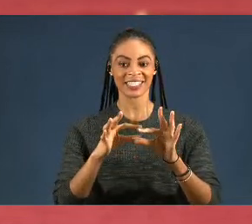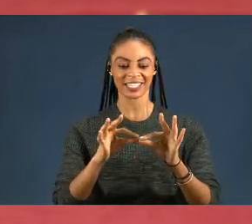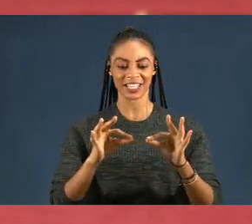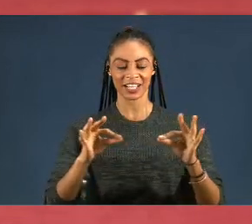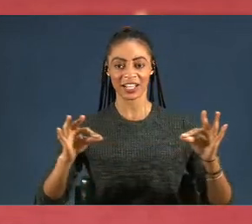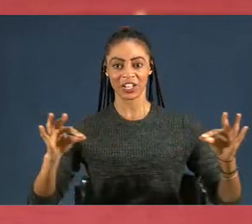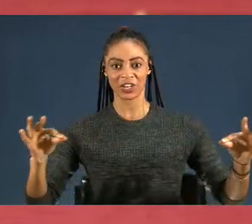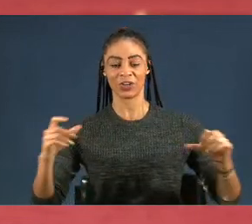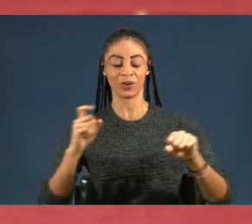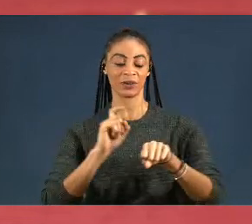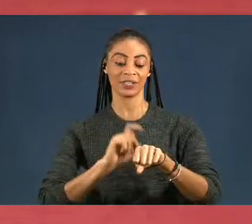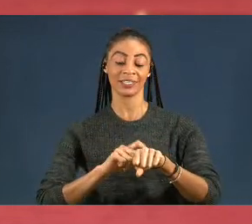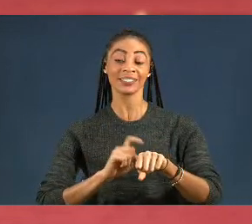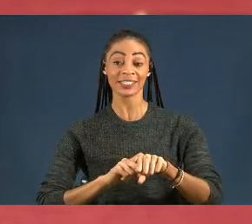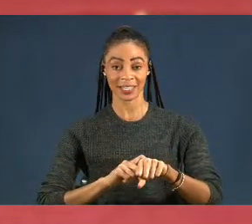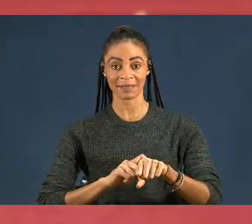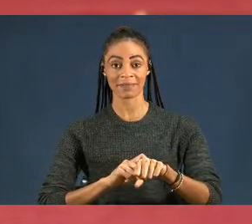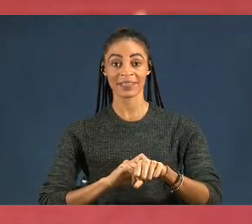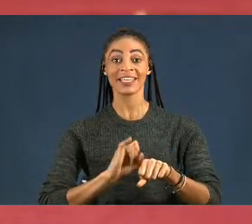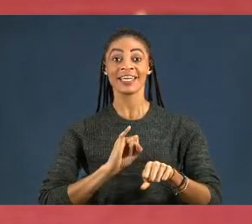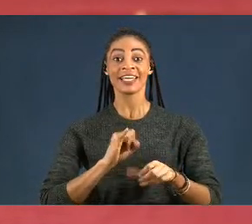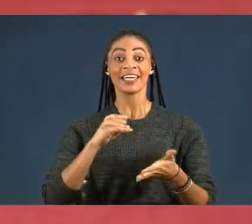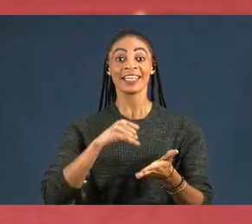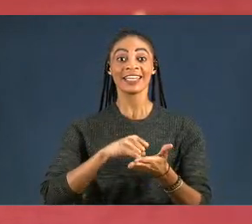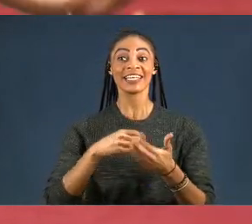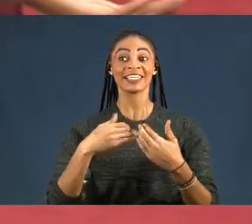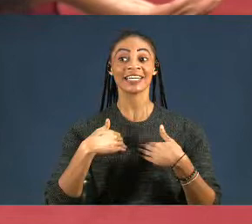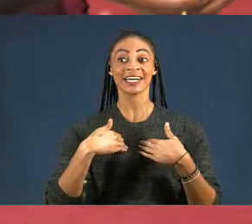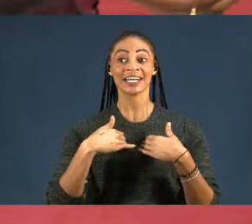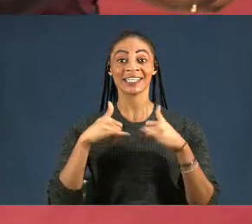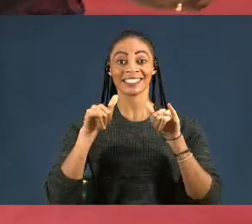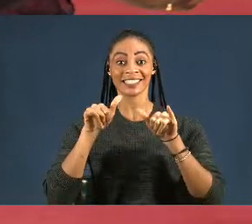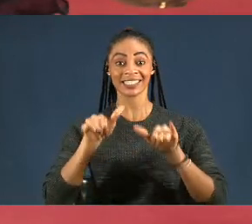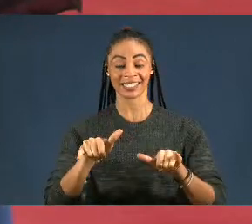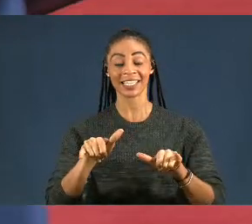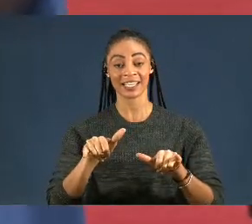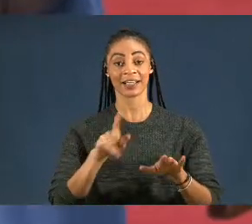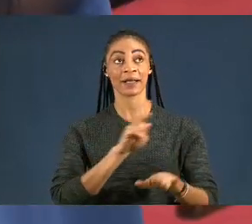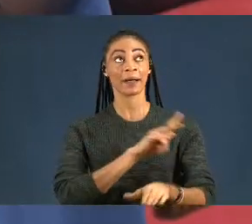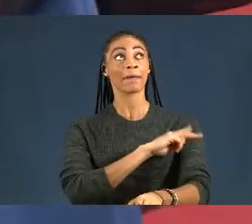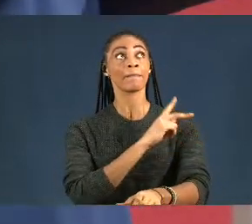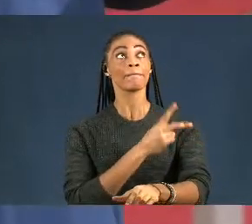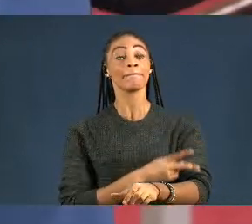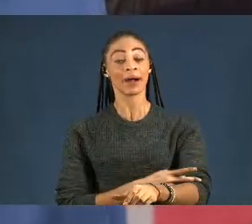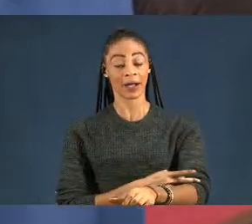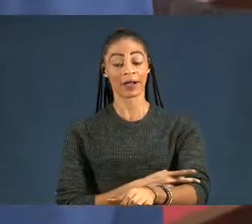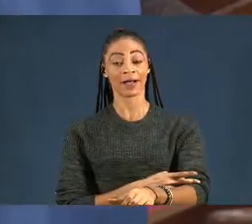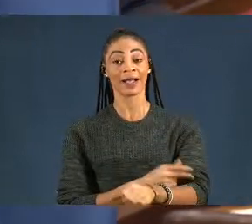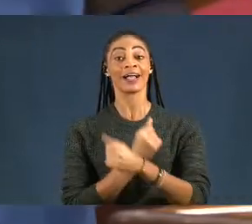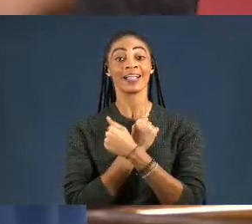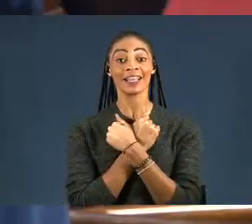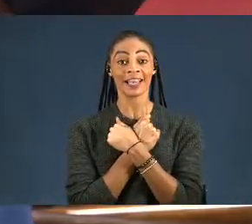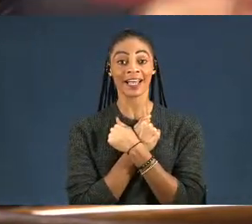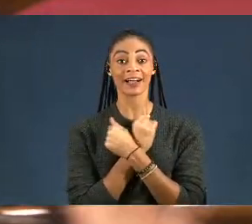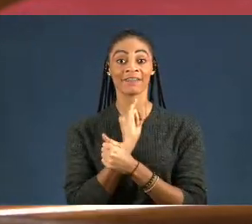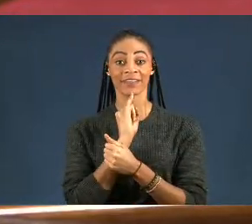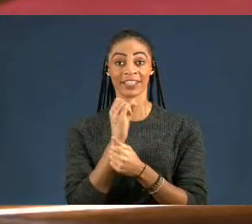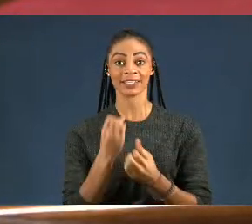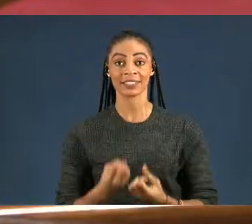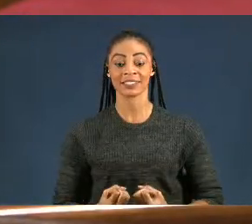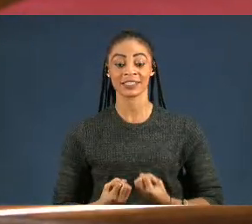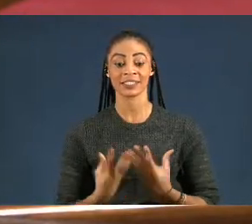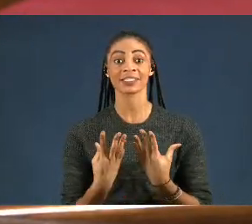staying power. Love has a staying power. Love is commitment. Love is commitment. The other day we were having a